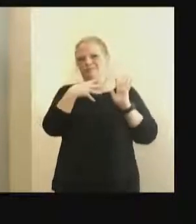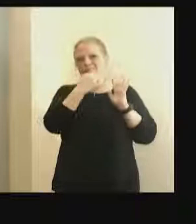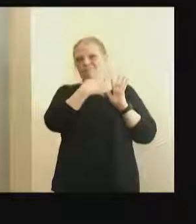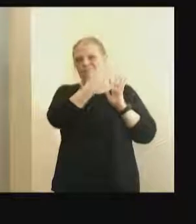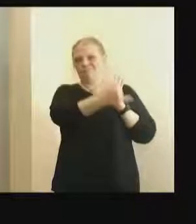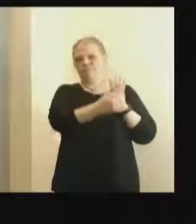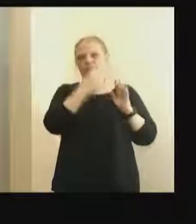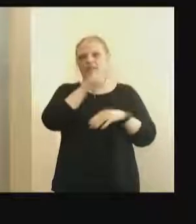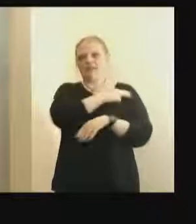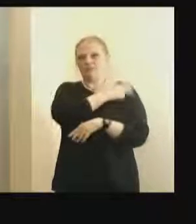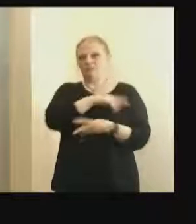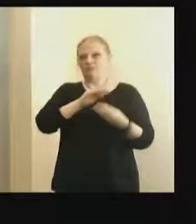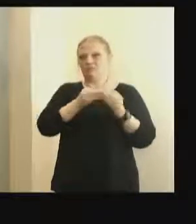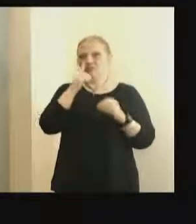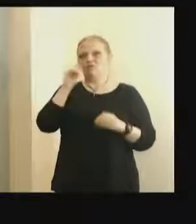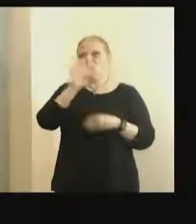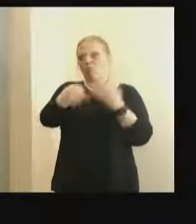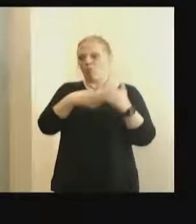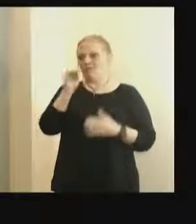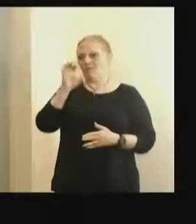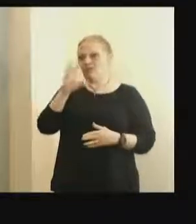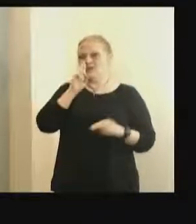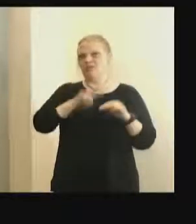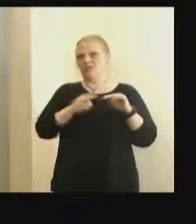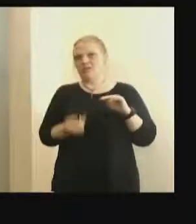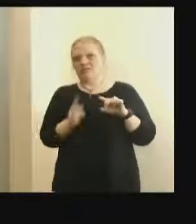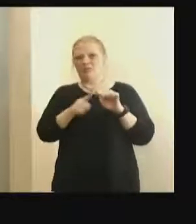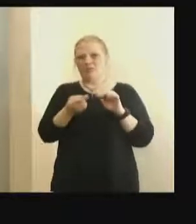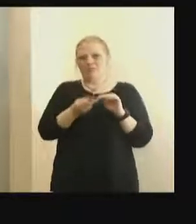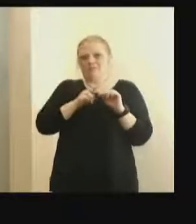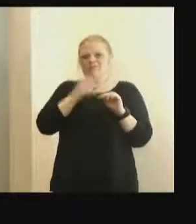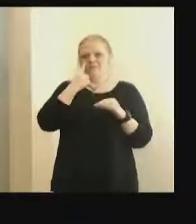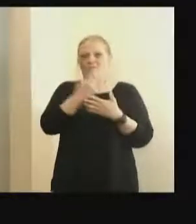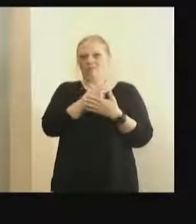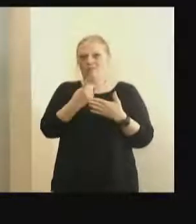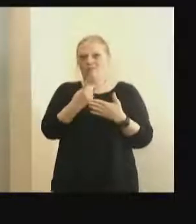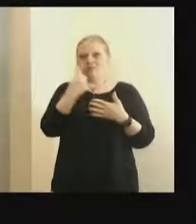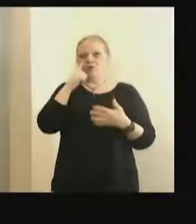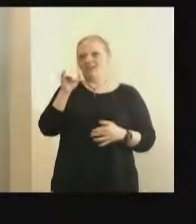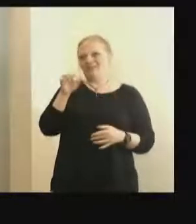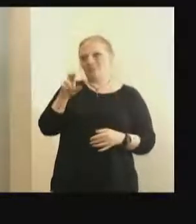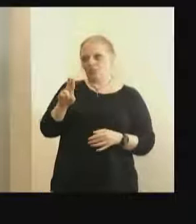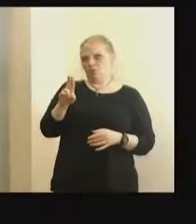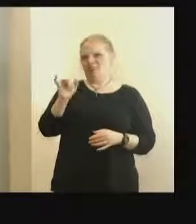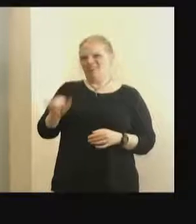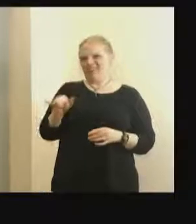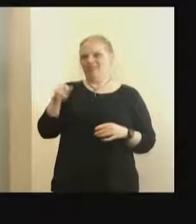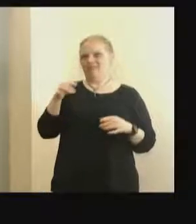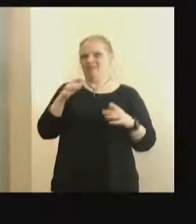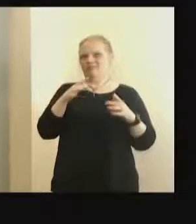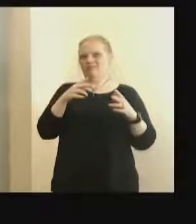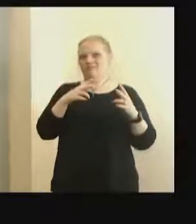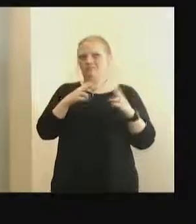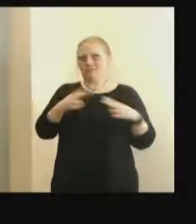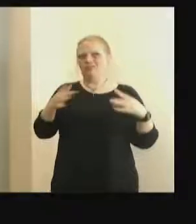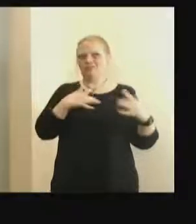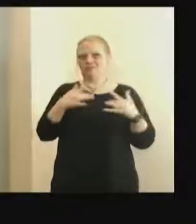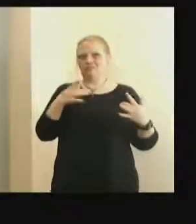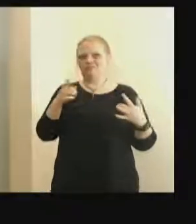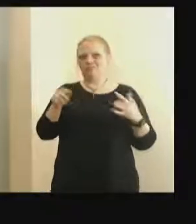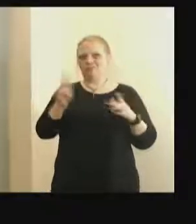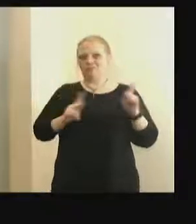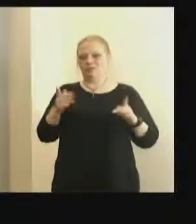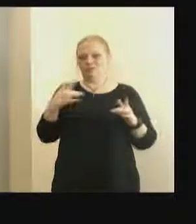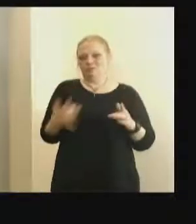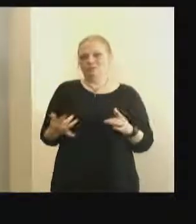number for all of Erie County has gone down, it actually has increased over the last week for the ICU. That's very concerning because those people are